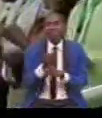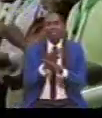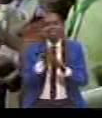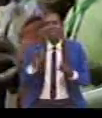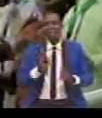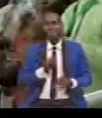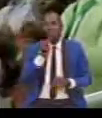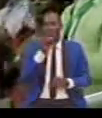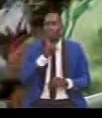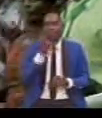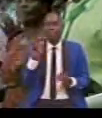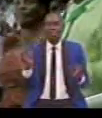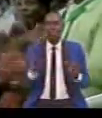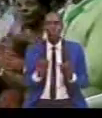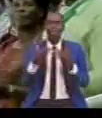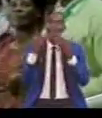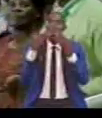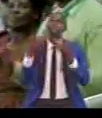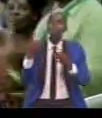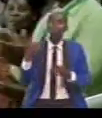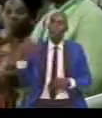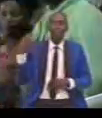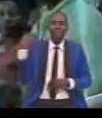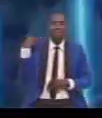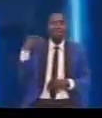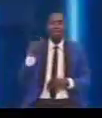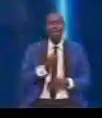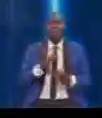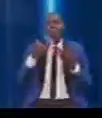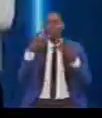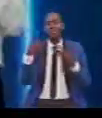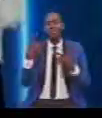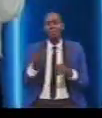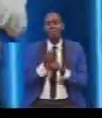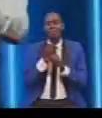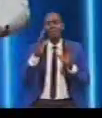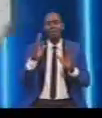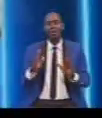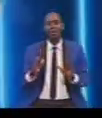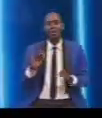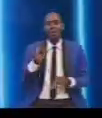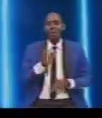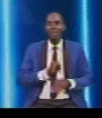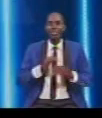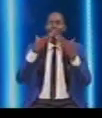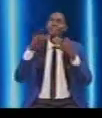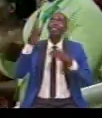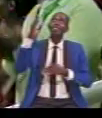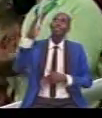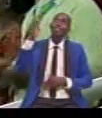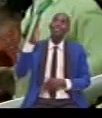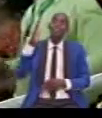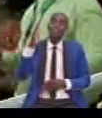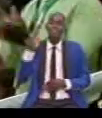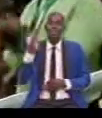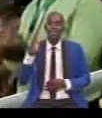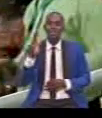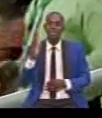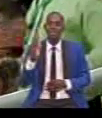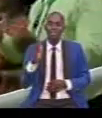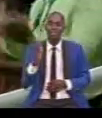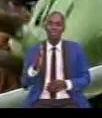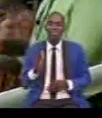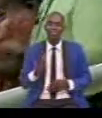free. I'm not the same. I thank the Master, I thank the Savior, I thank God.